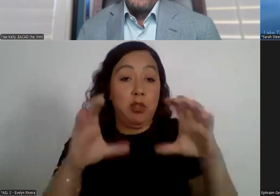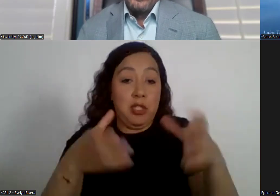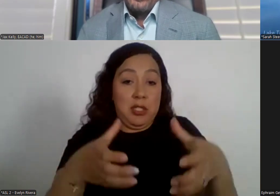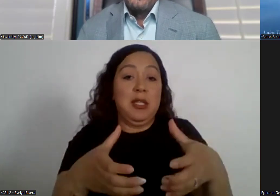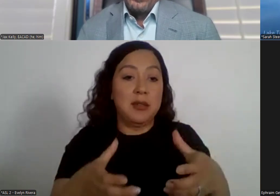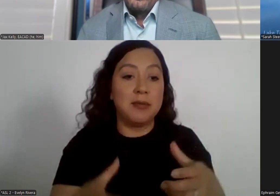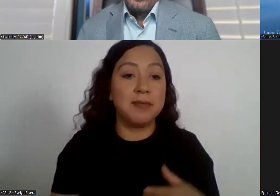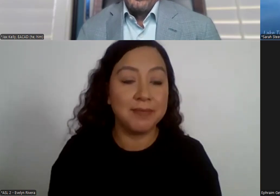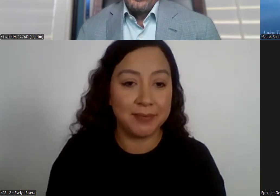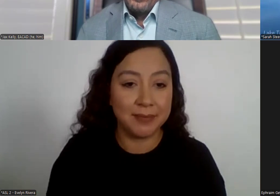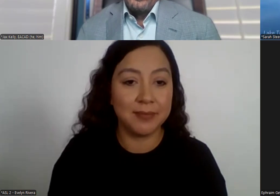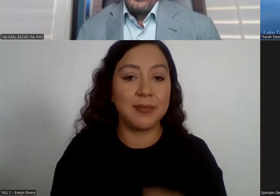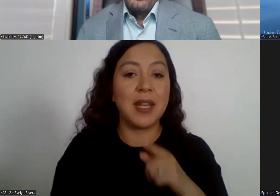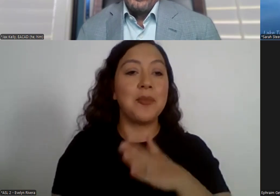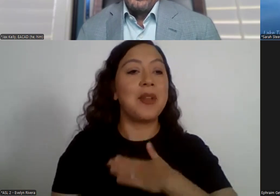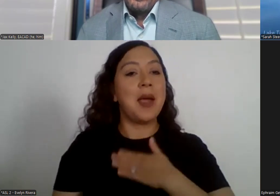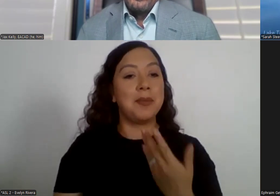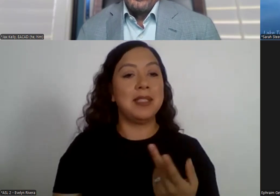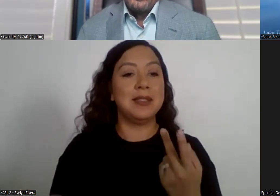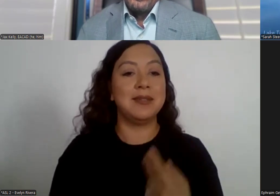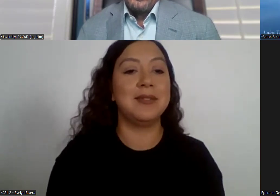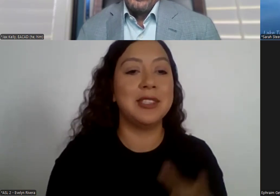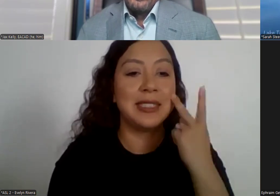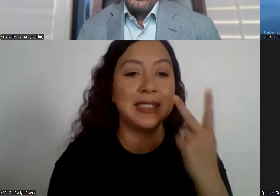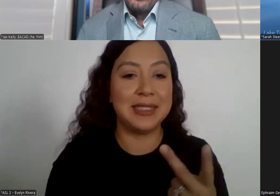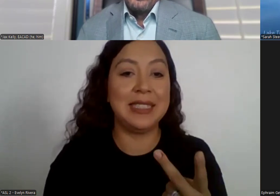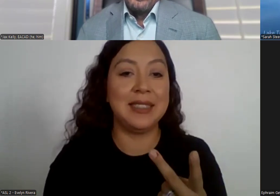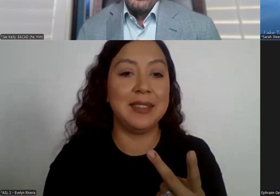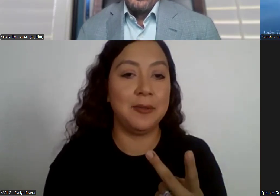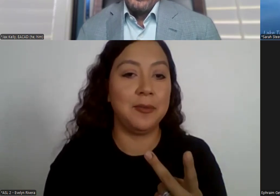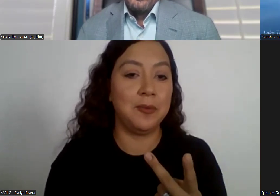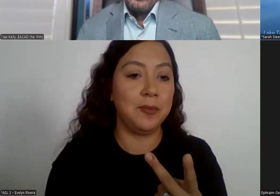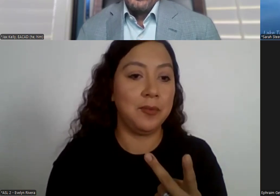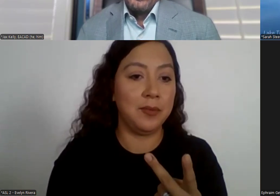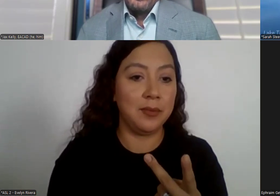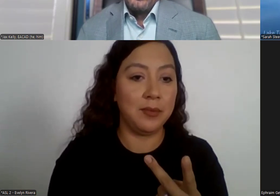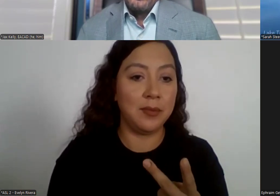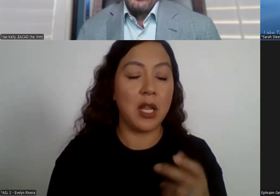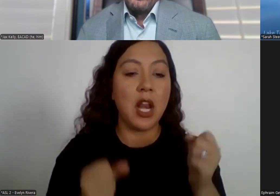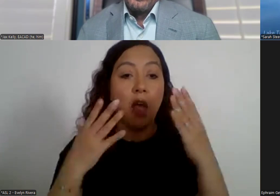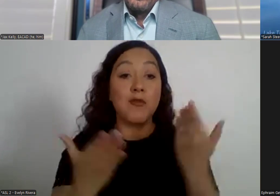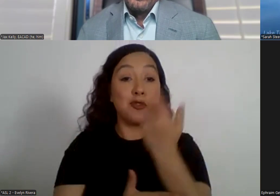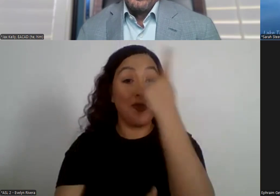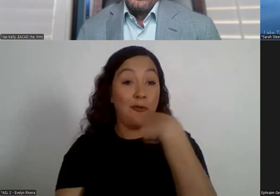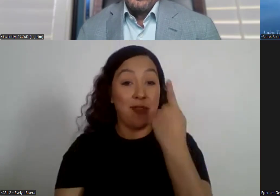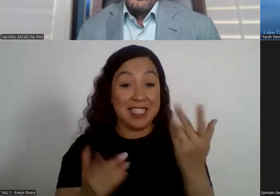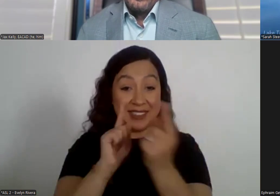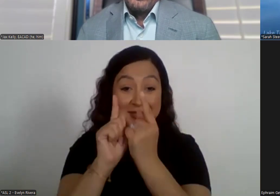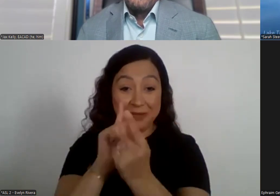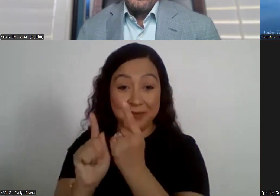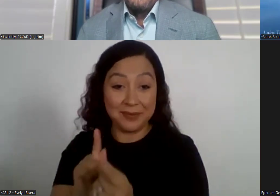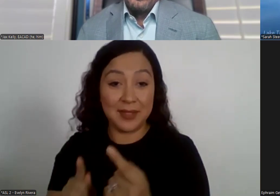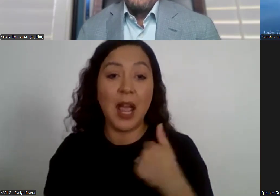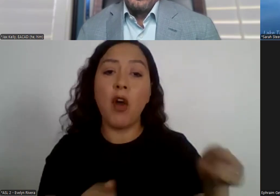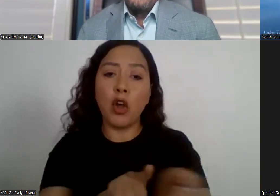here. I also served with Denny, Vince, and Jax on the AdLib subcommittee, and I've been